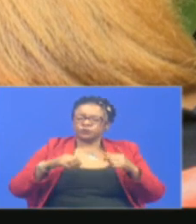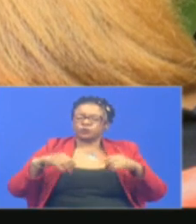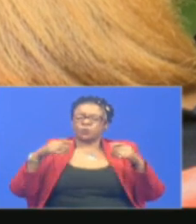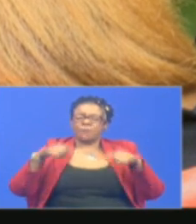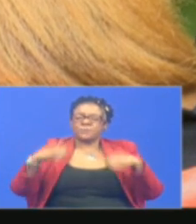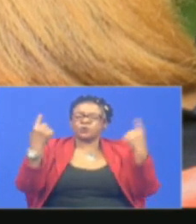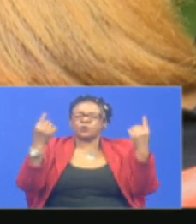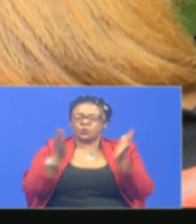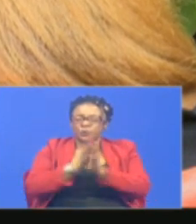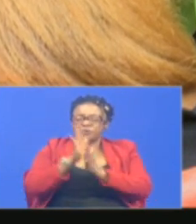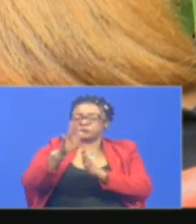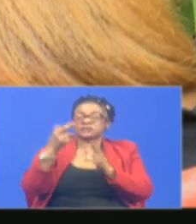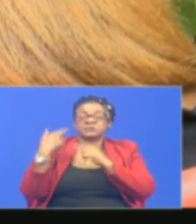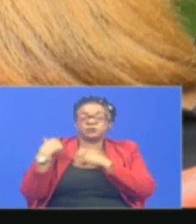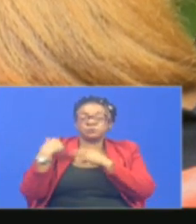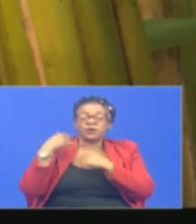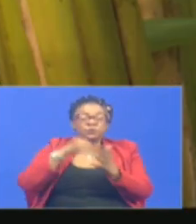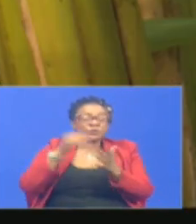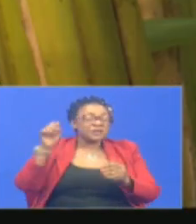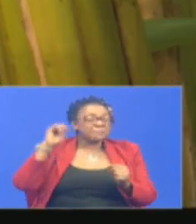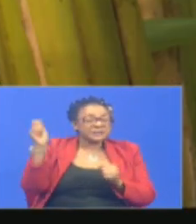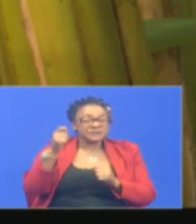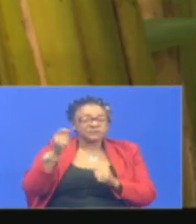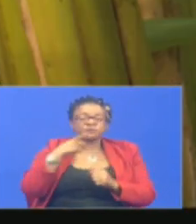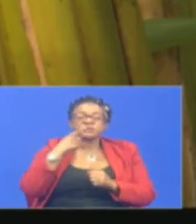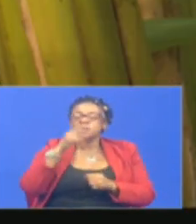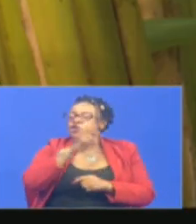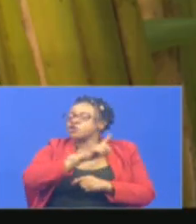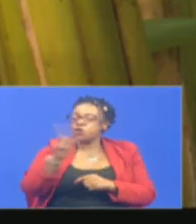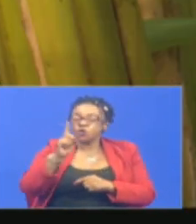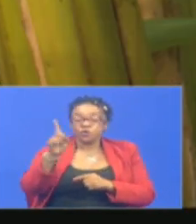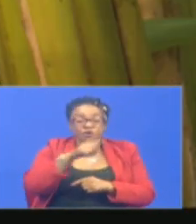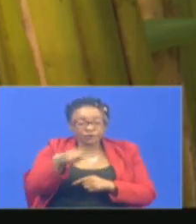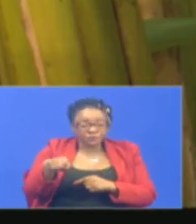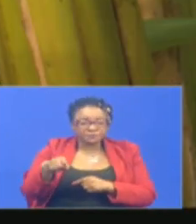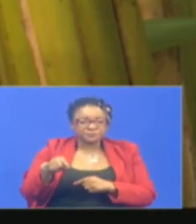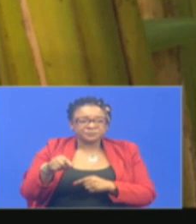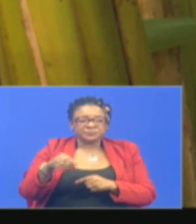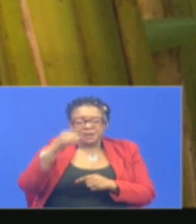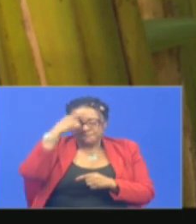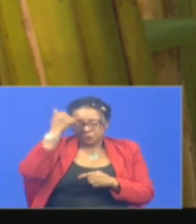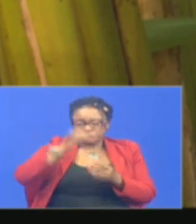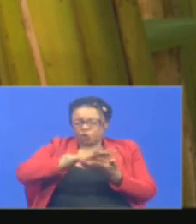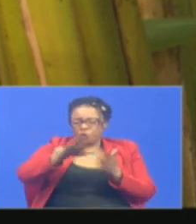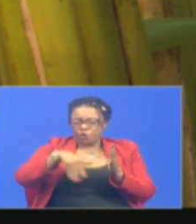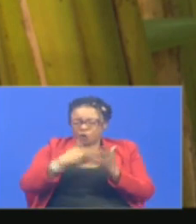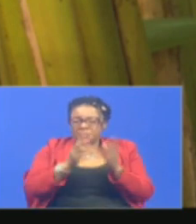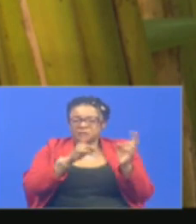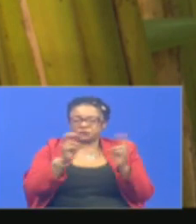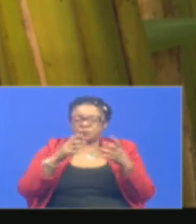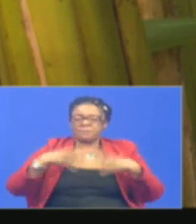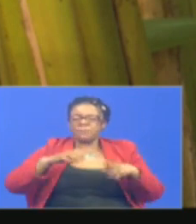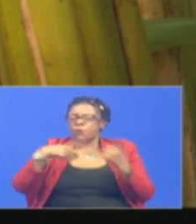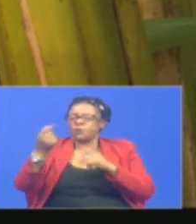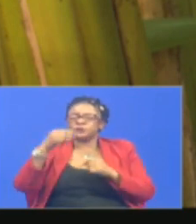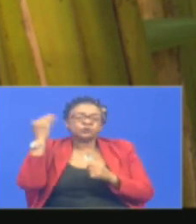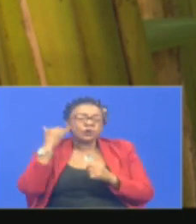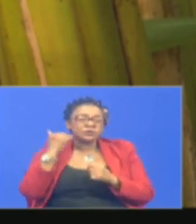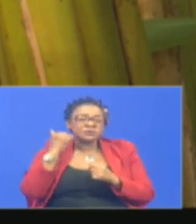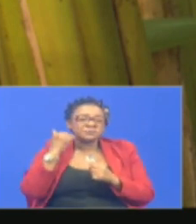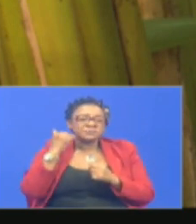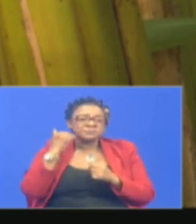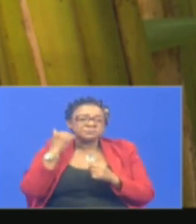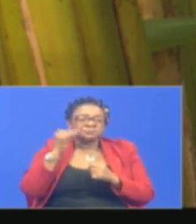duty bearers, including the president, and say, no, Mr. President, you are wrong? Because all the issues that people have gone to court for, it